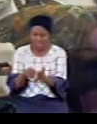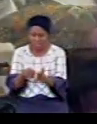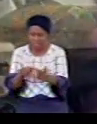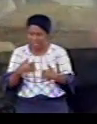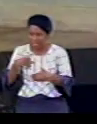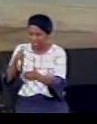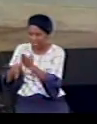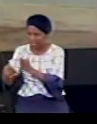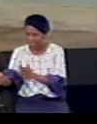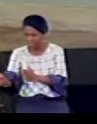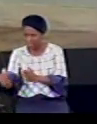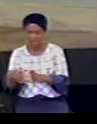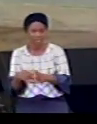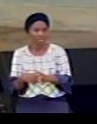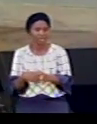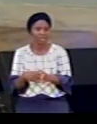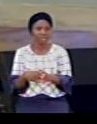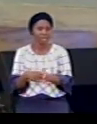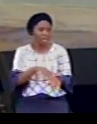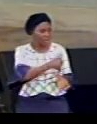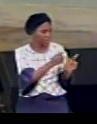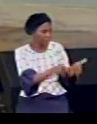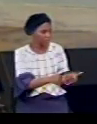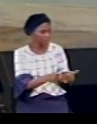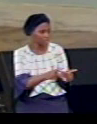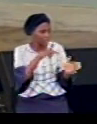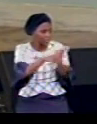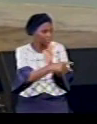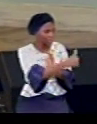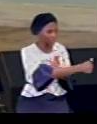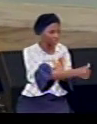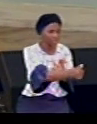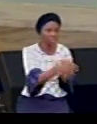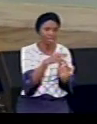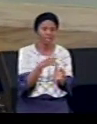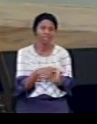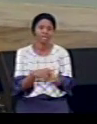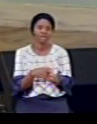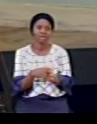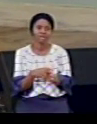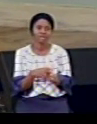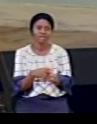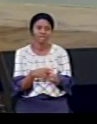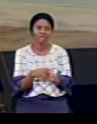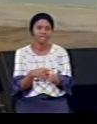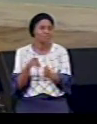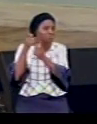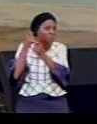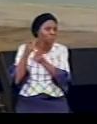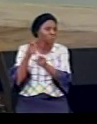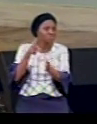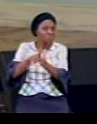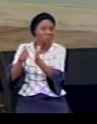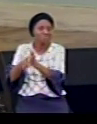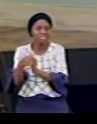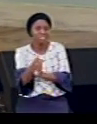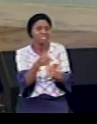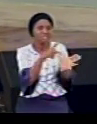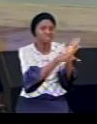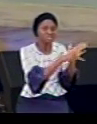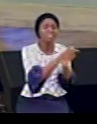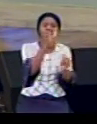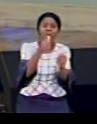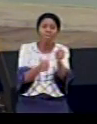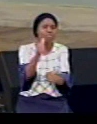killed himself. Another one has killed herself. Suicide almost everywhere,